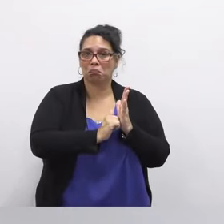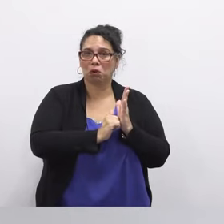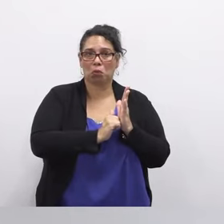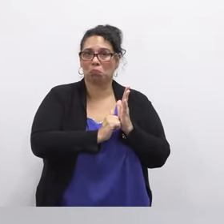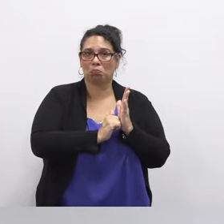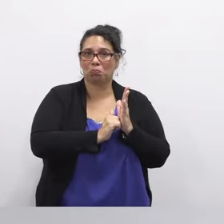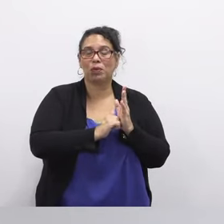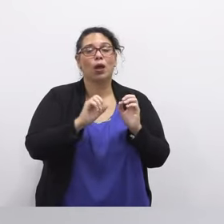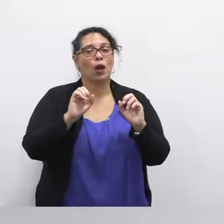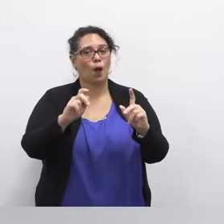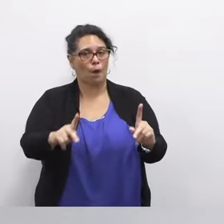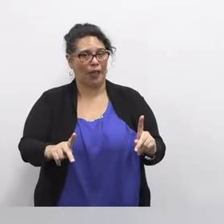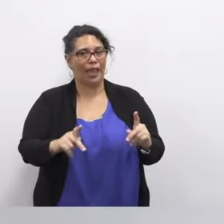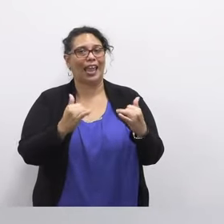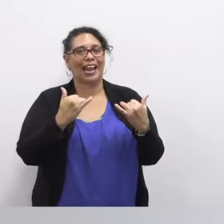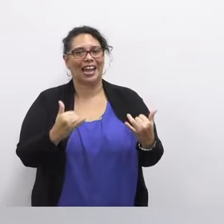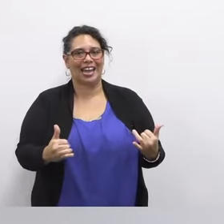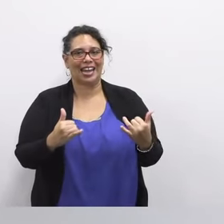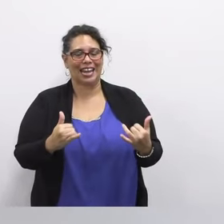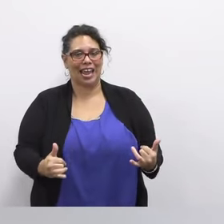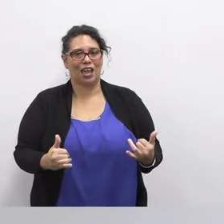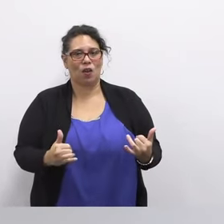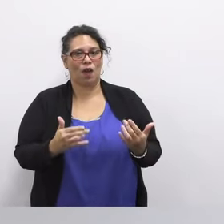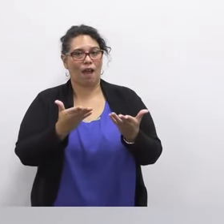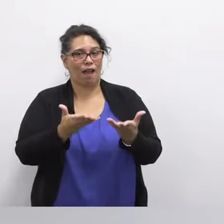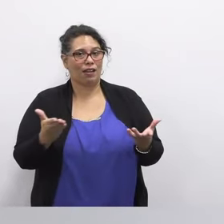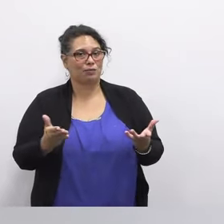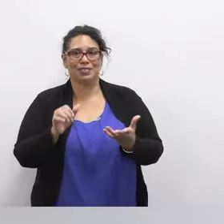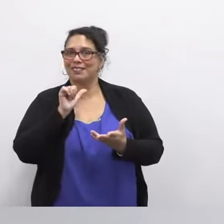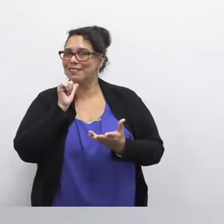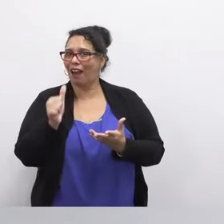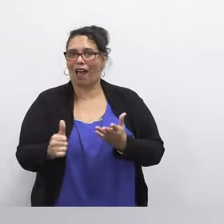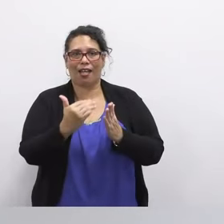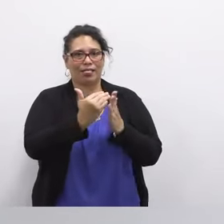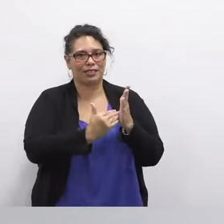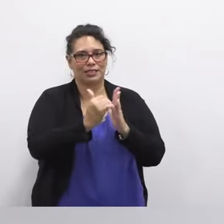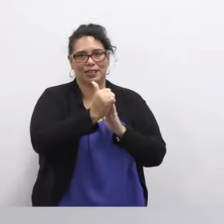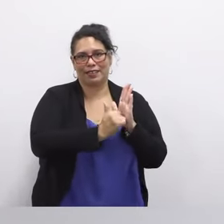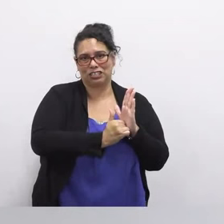items not listed on the agenda.